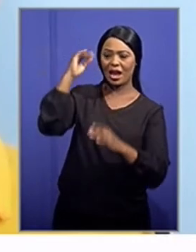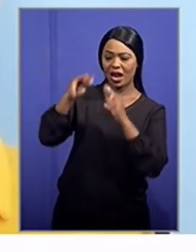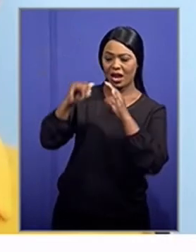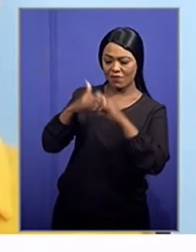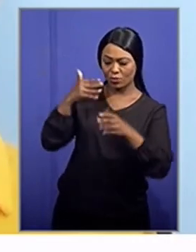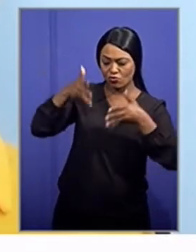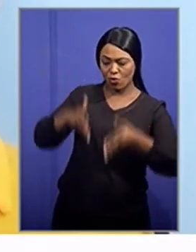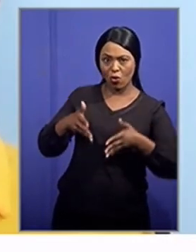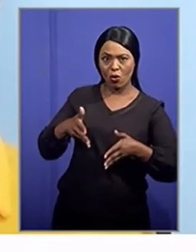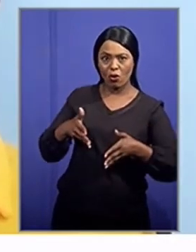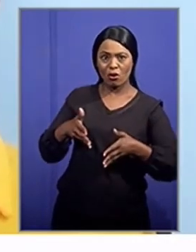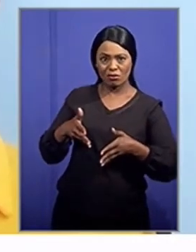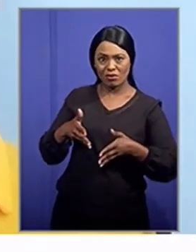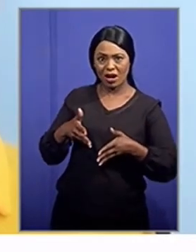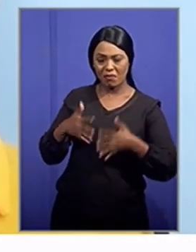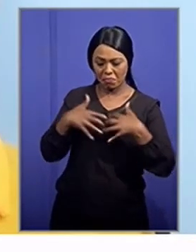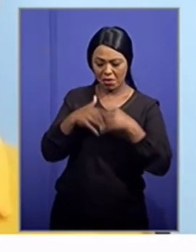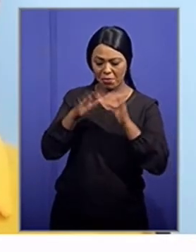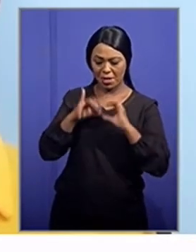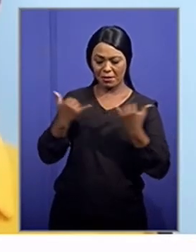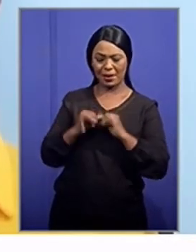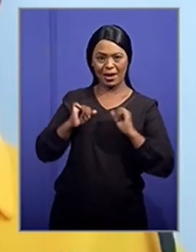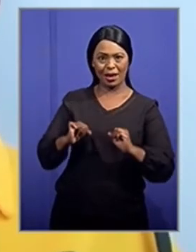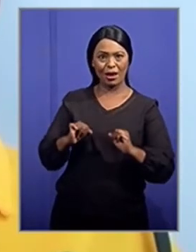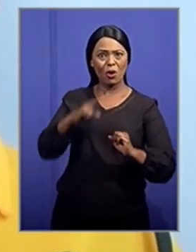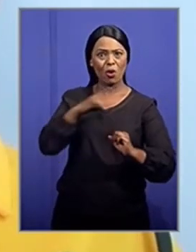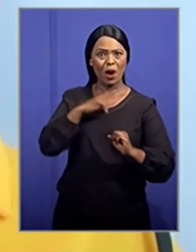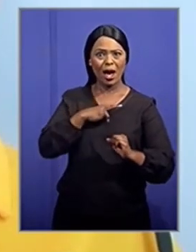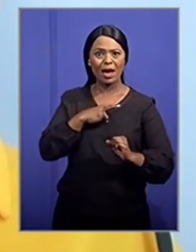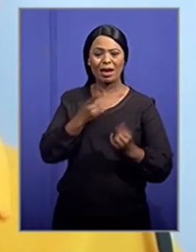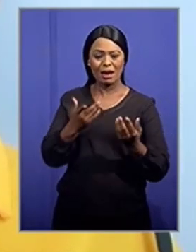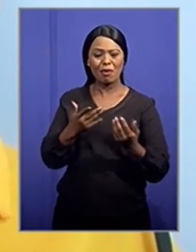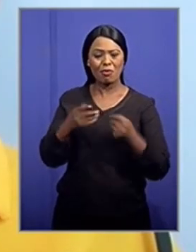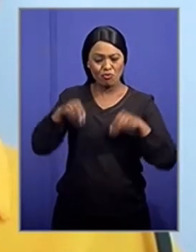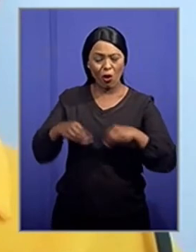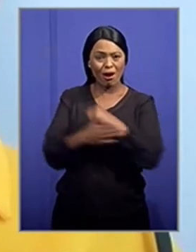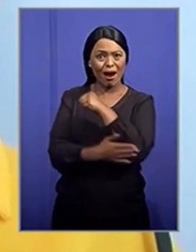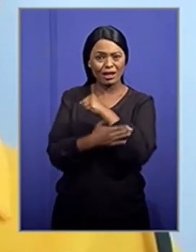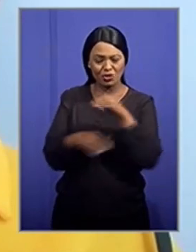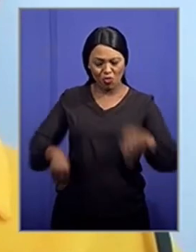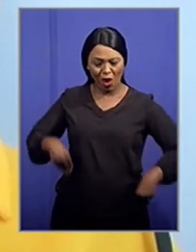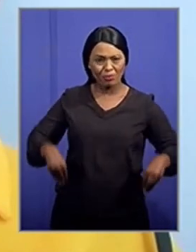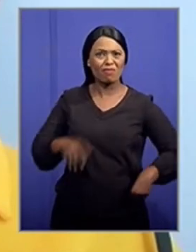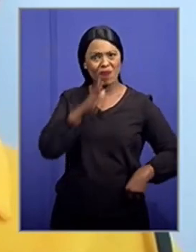country where corruption is the order of the day.